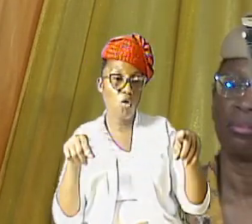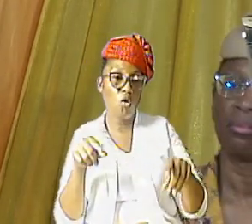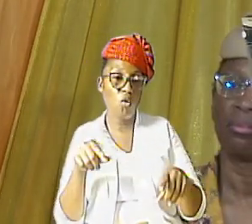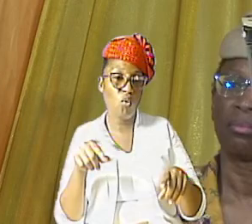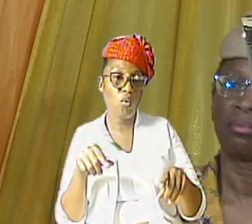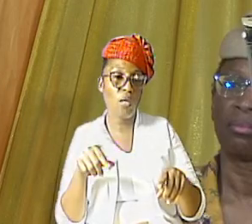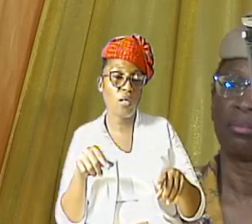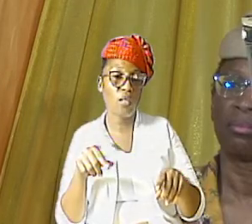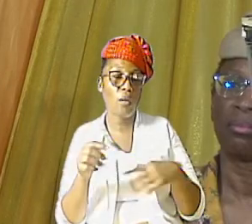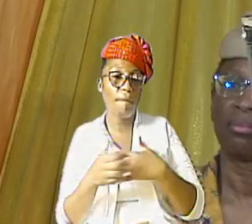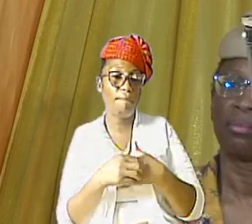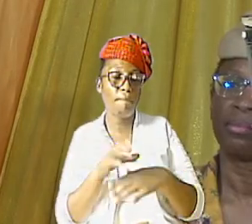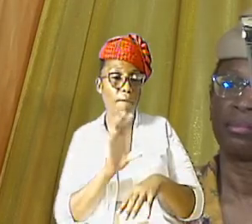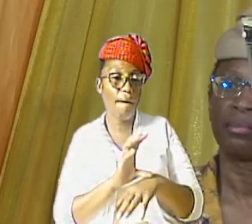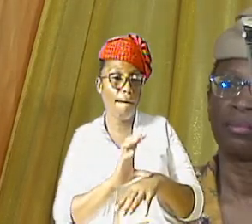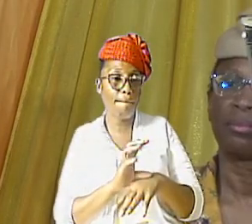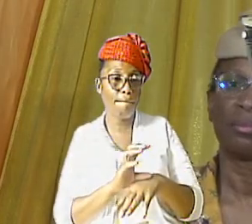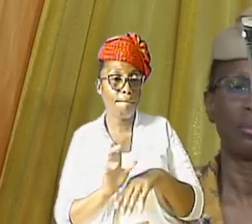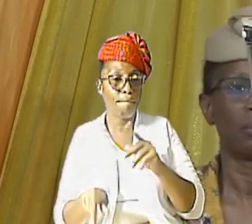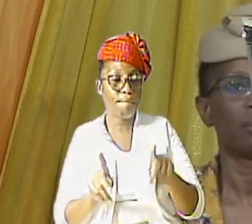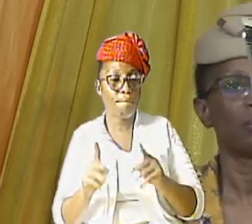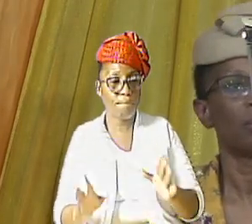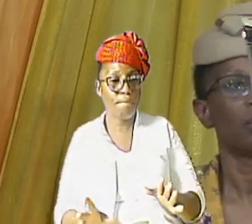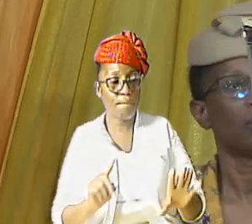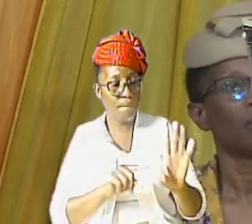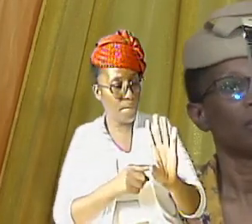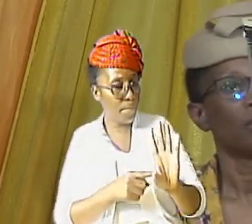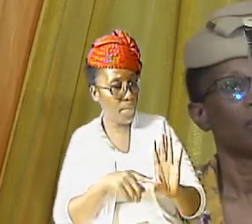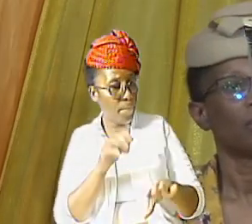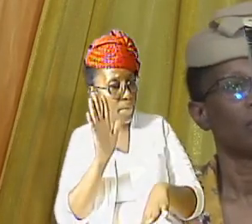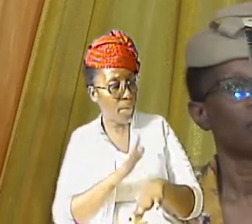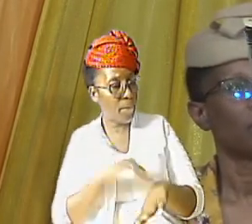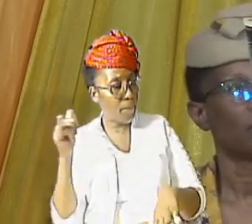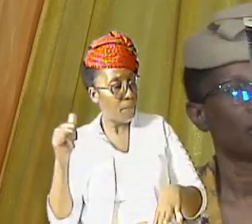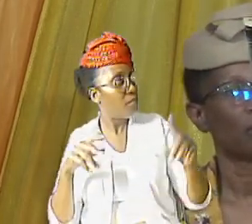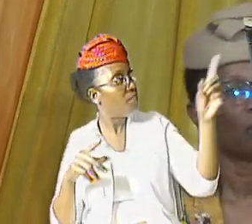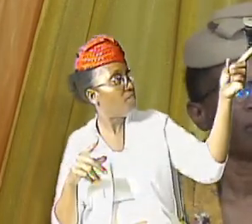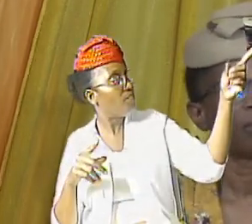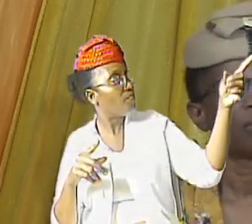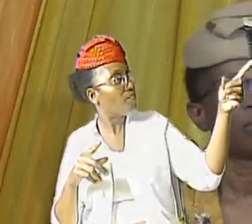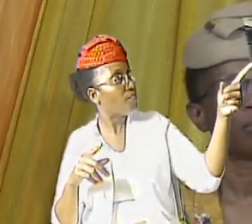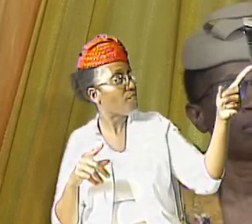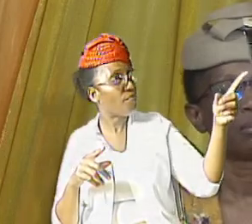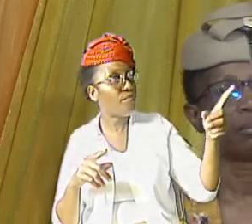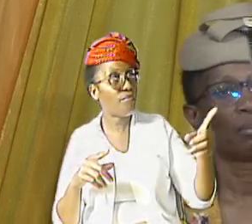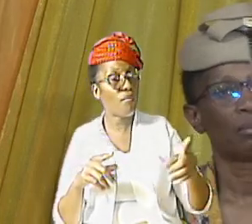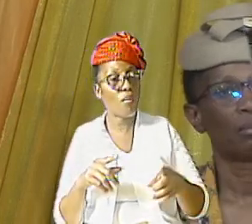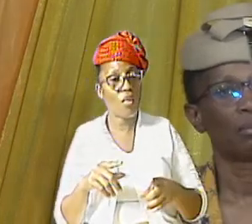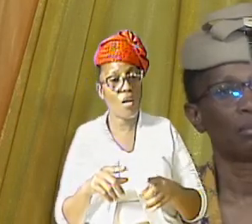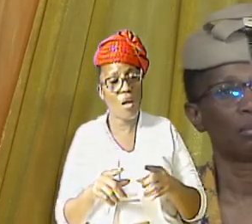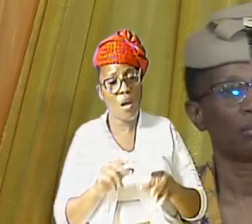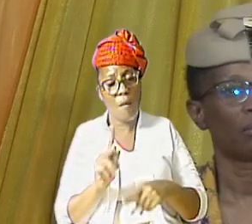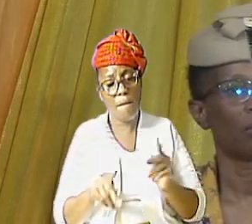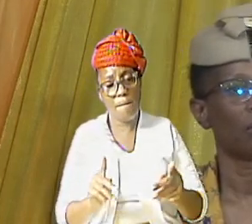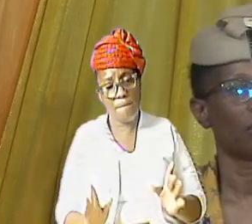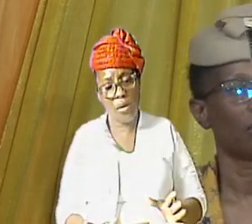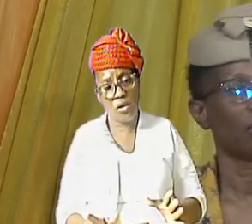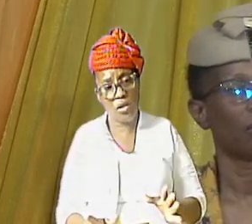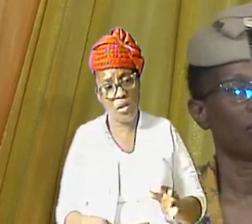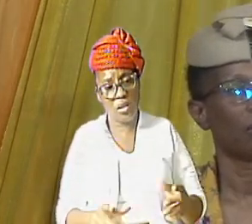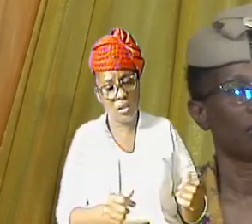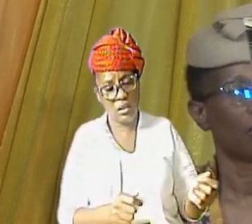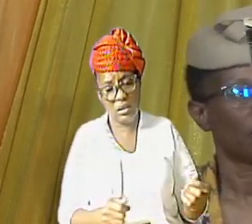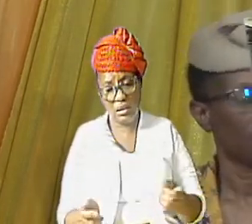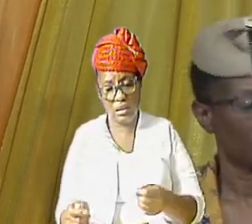it started happening where people may not expect to call me. People may not expect to message me or not like that. People message me and say, oh, I'm not see you in a church all